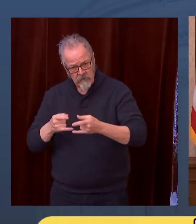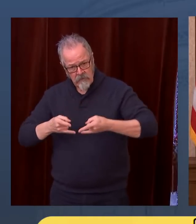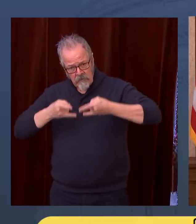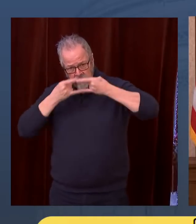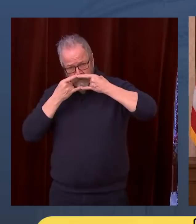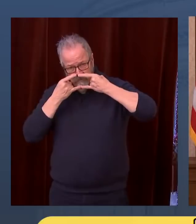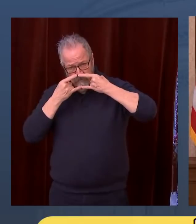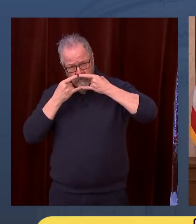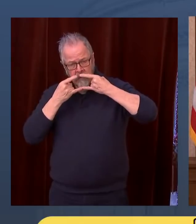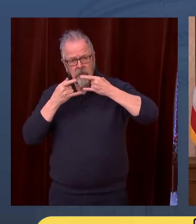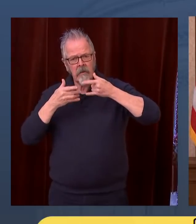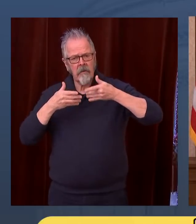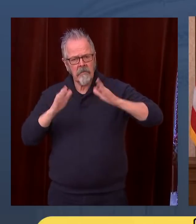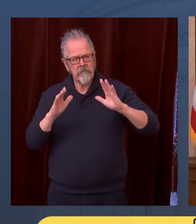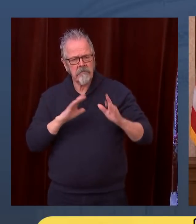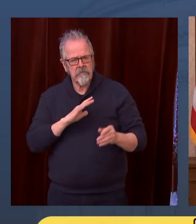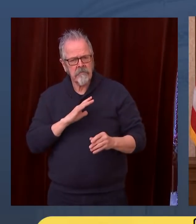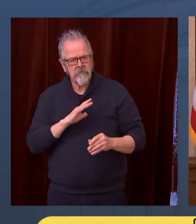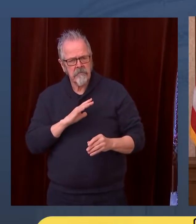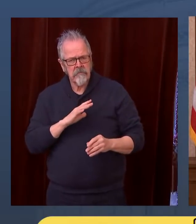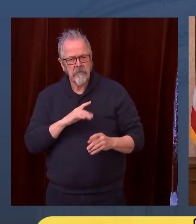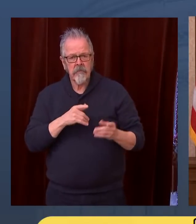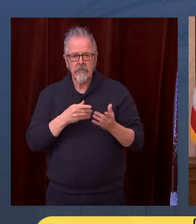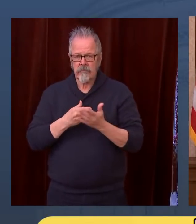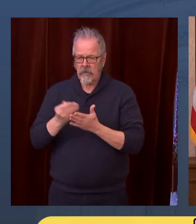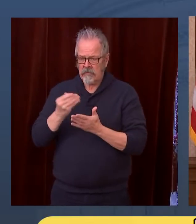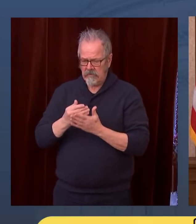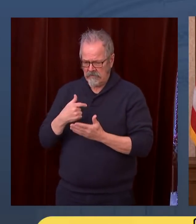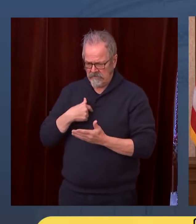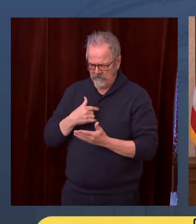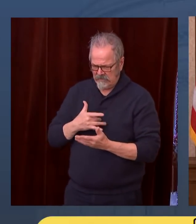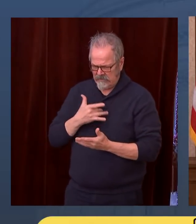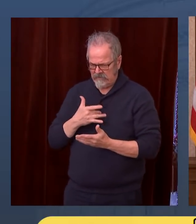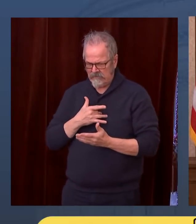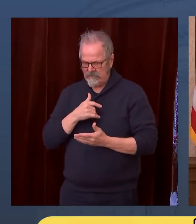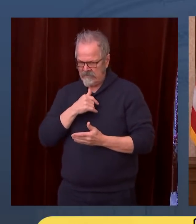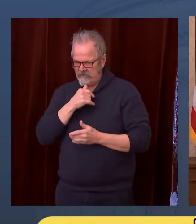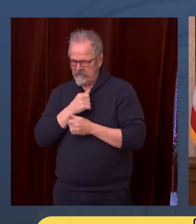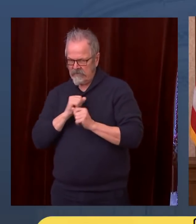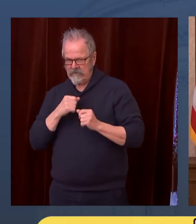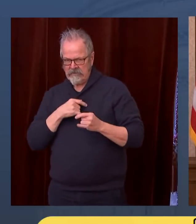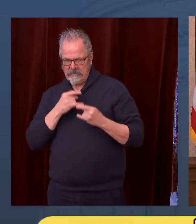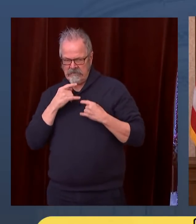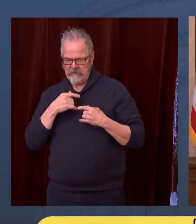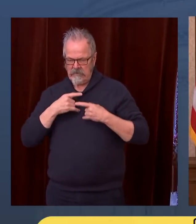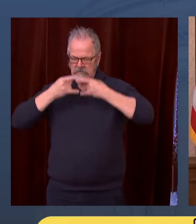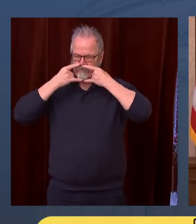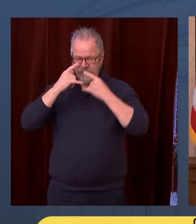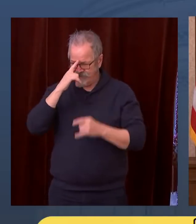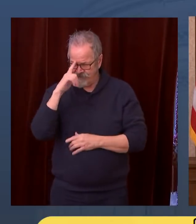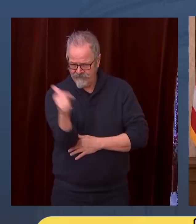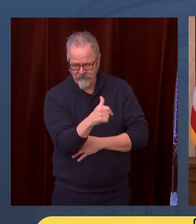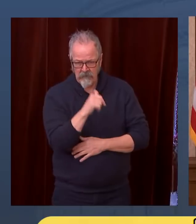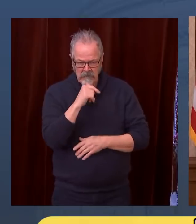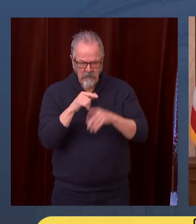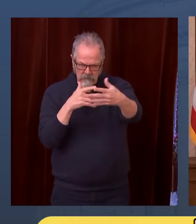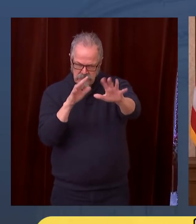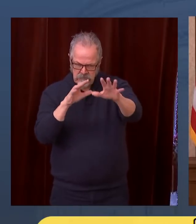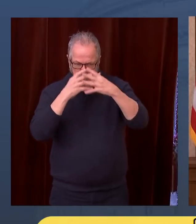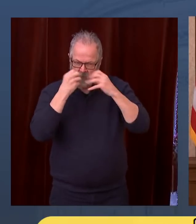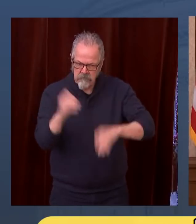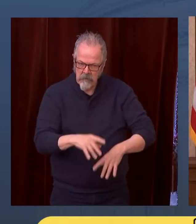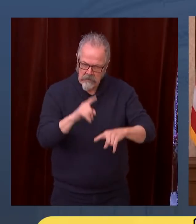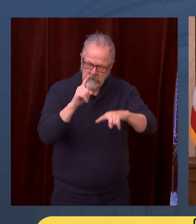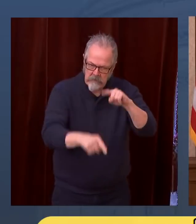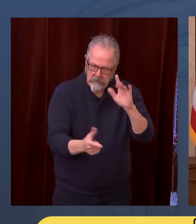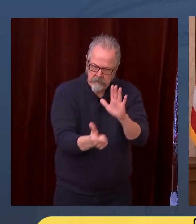in your place of business or your shopping or anywhere else. And that will be part of our order to protect you and your ability should you